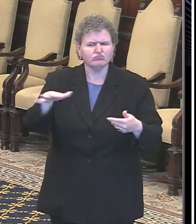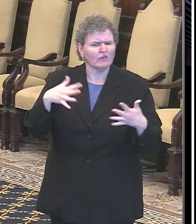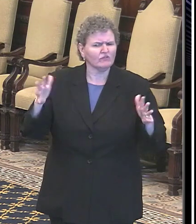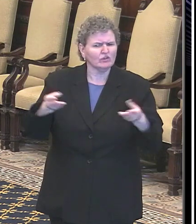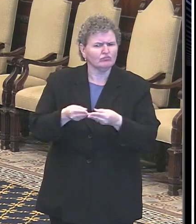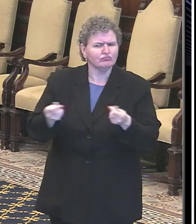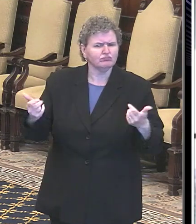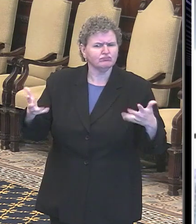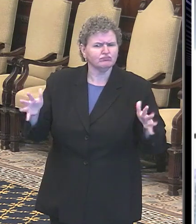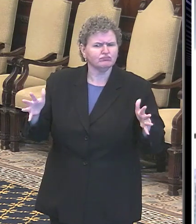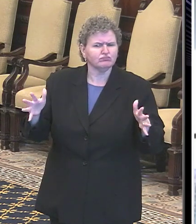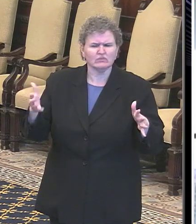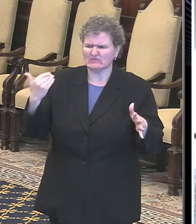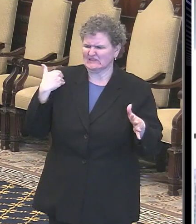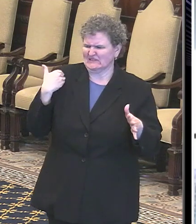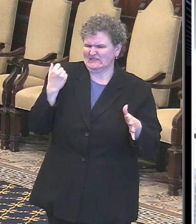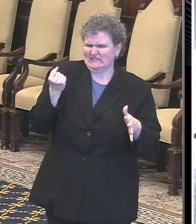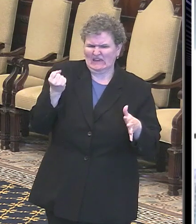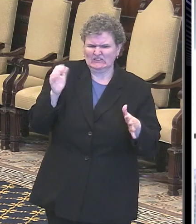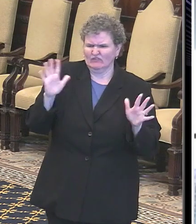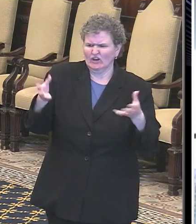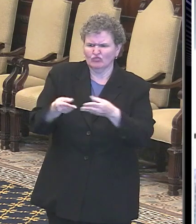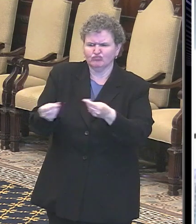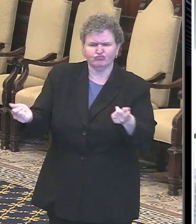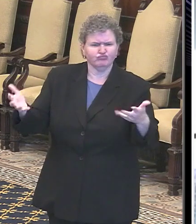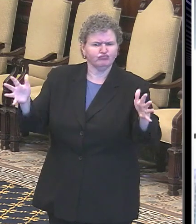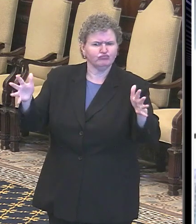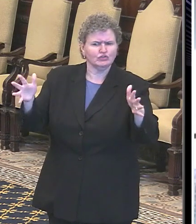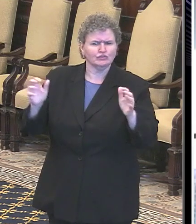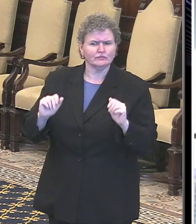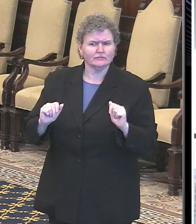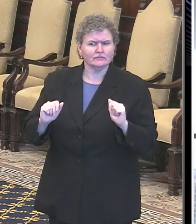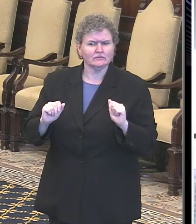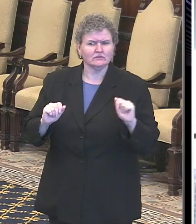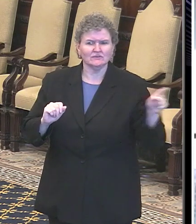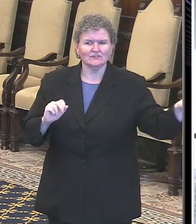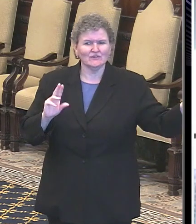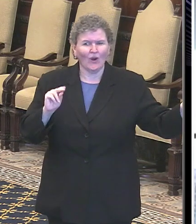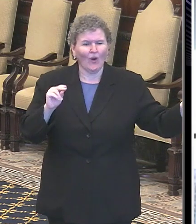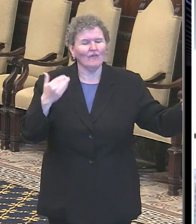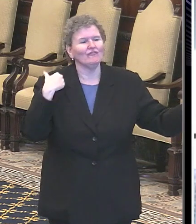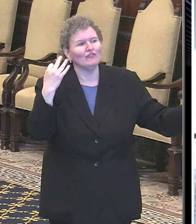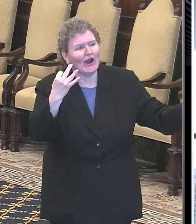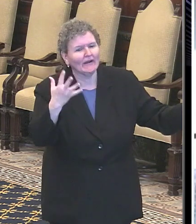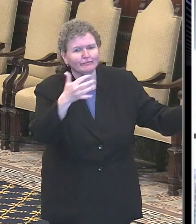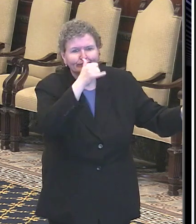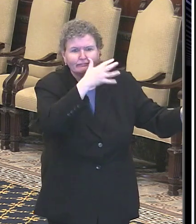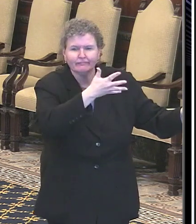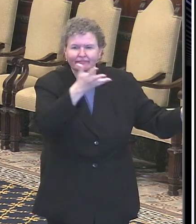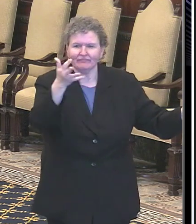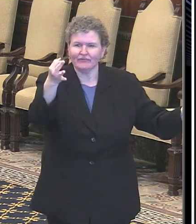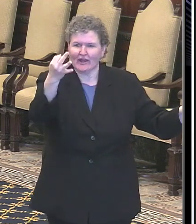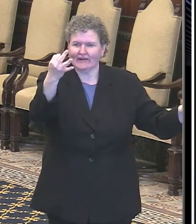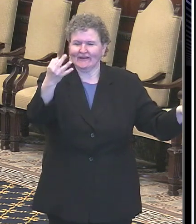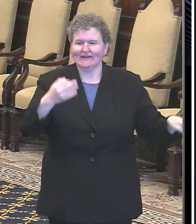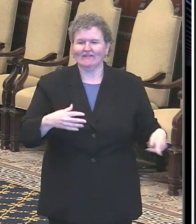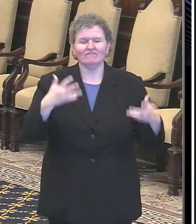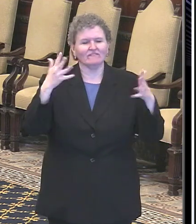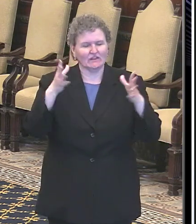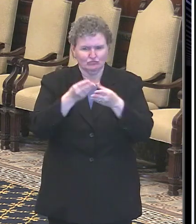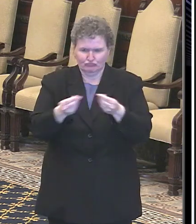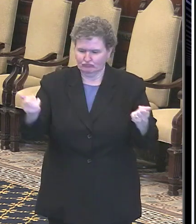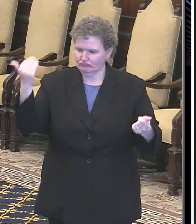Saturday or Sunday, wasn't it? I actually thought it was resolved Friday, but yeah, Friday. It was resolved certainly over the weekend. Okay, thank